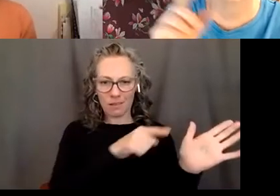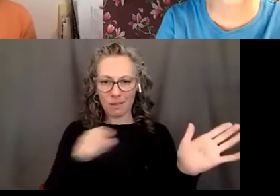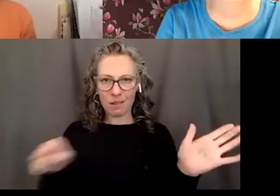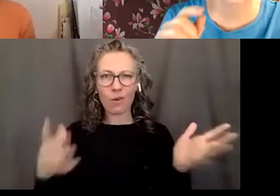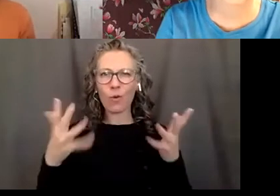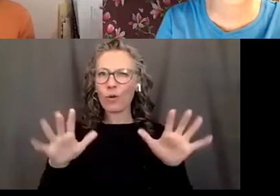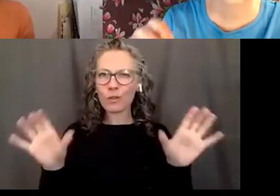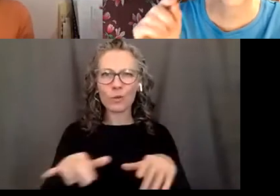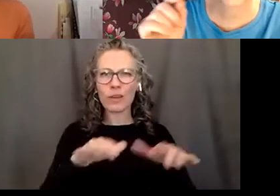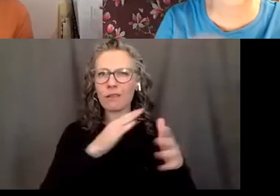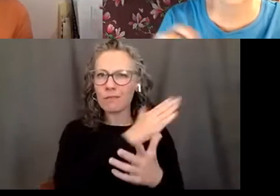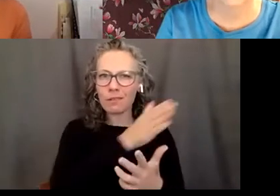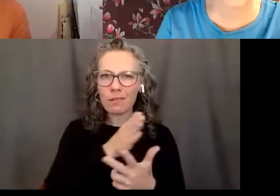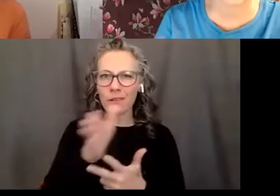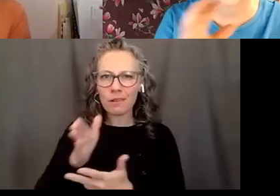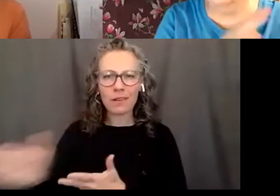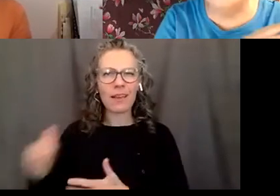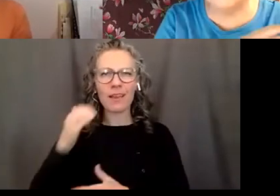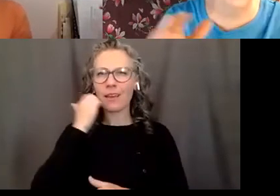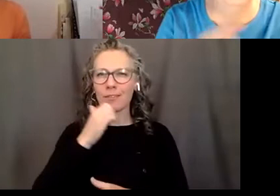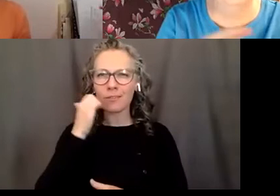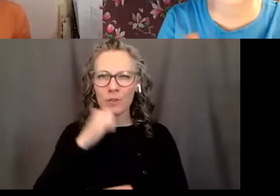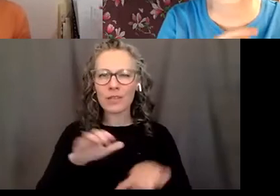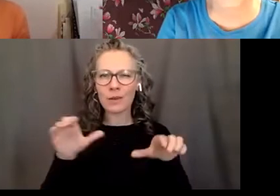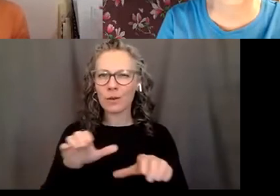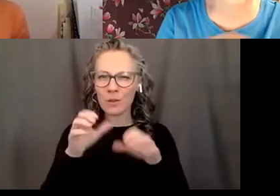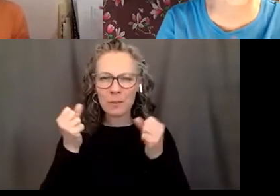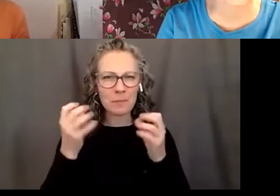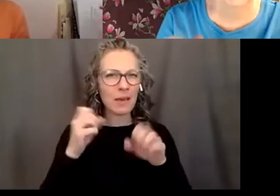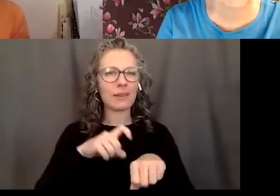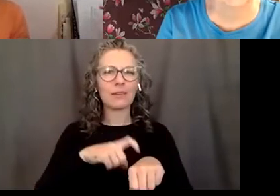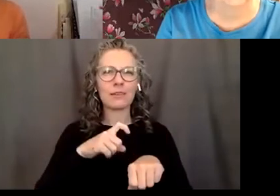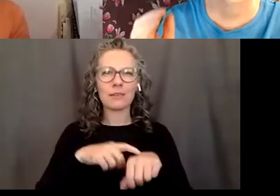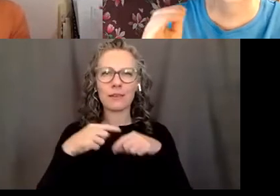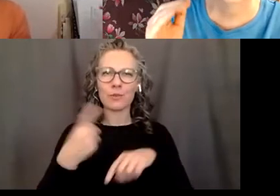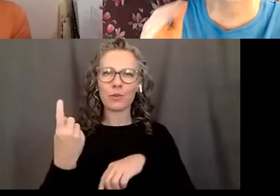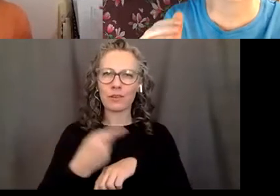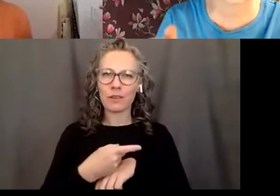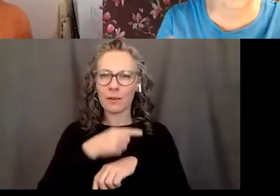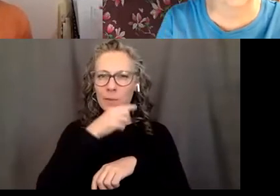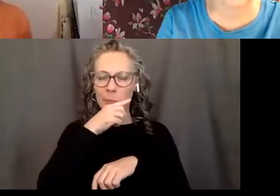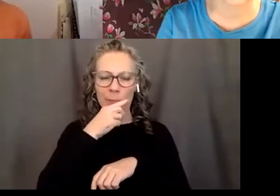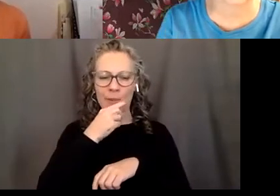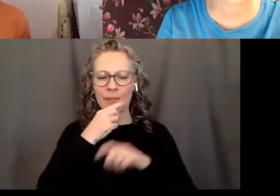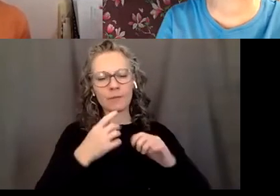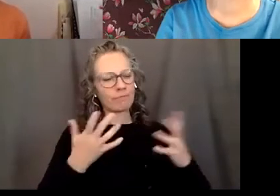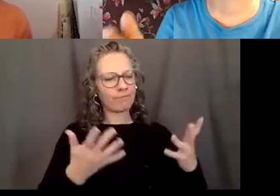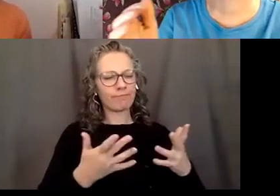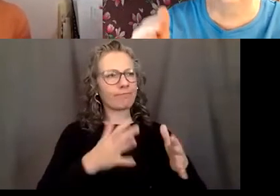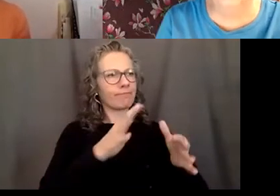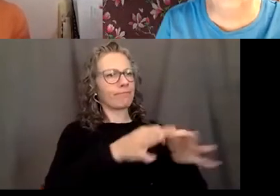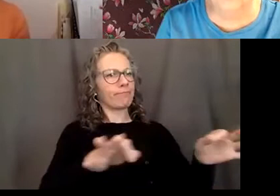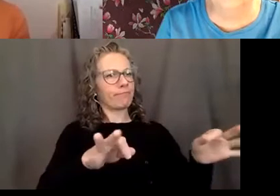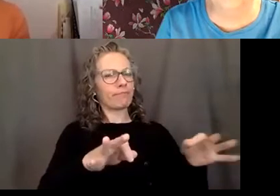We're already doing that every day, many, many times during the day. We say, this is how it is. Like,